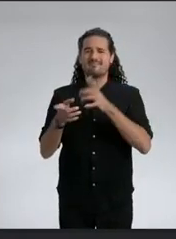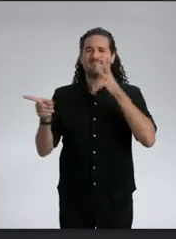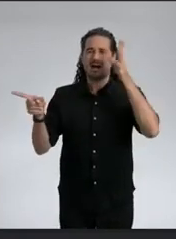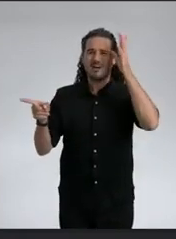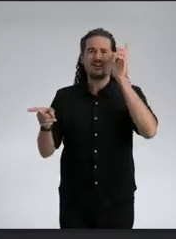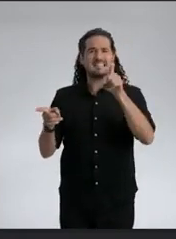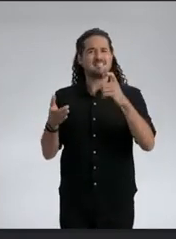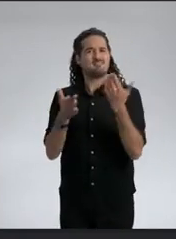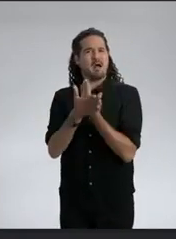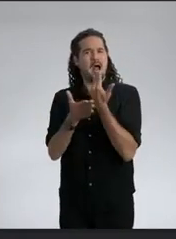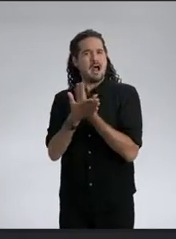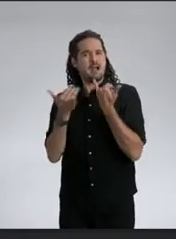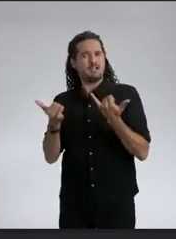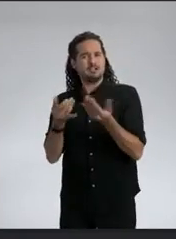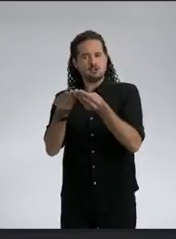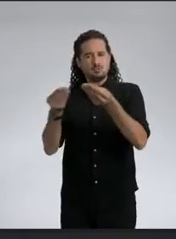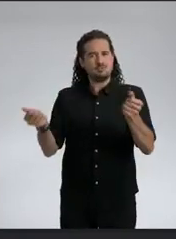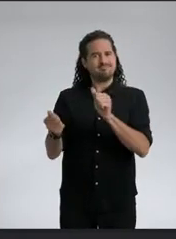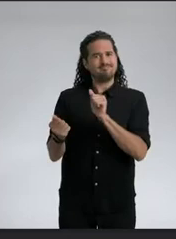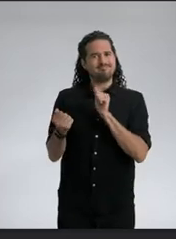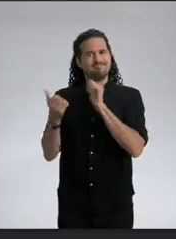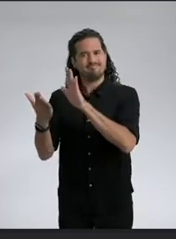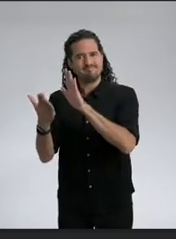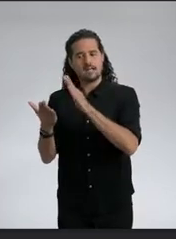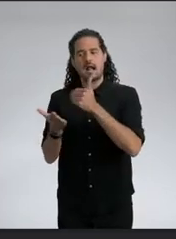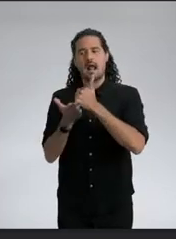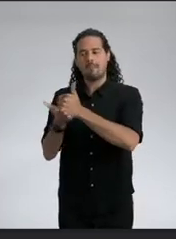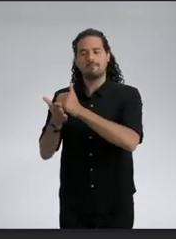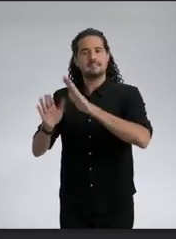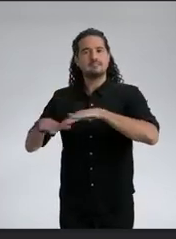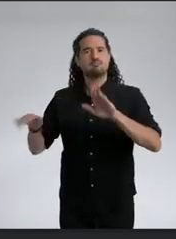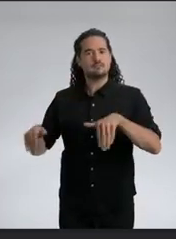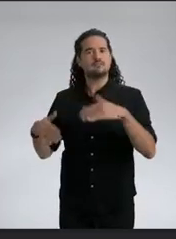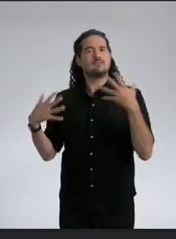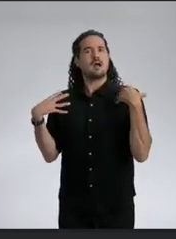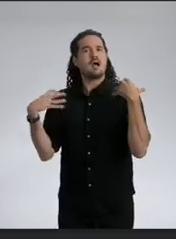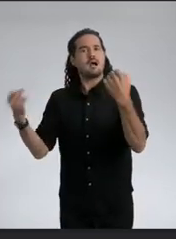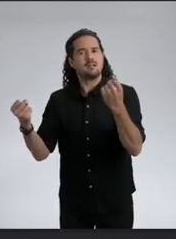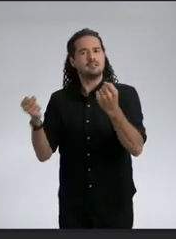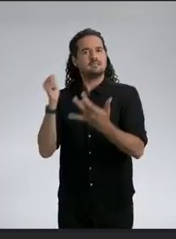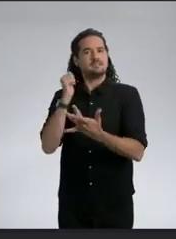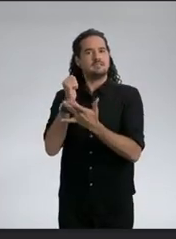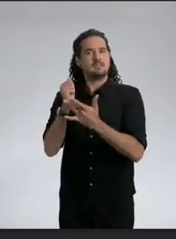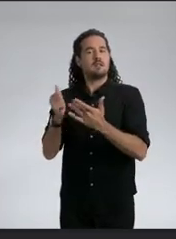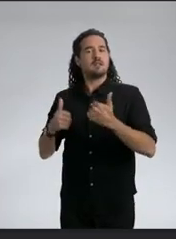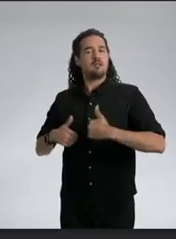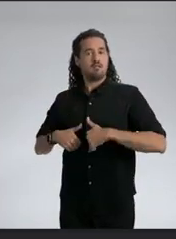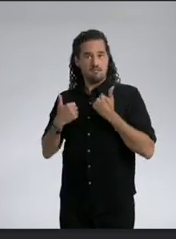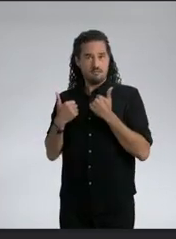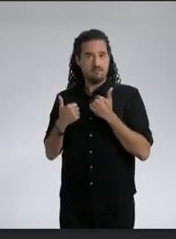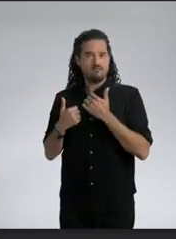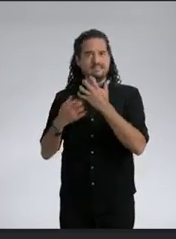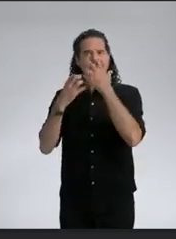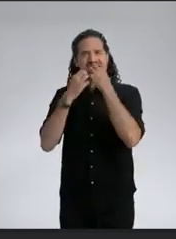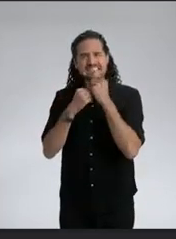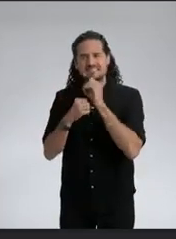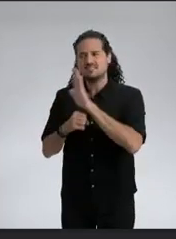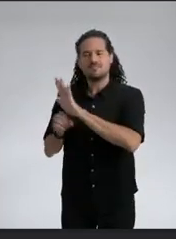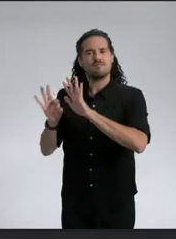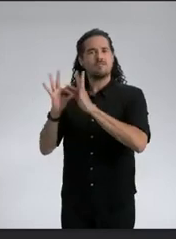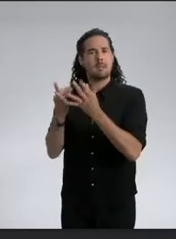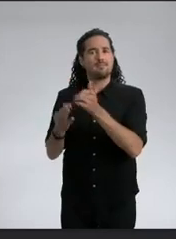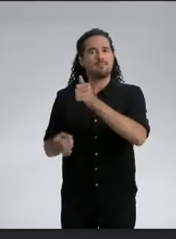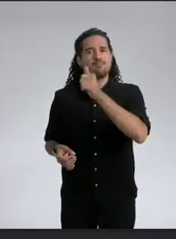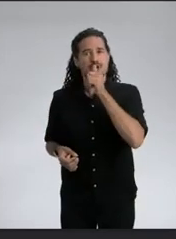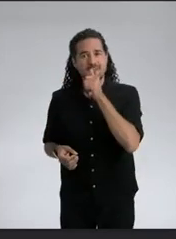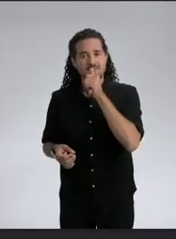innovative solutions to help their children build healthy digital lives. And they also deeply value their family's privacy. And we've seen an appetite